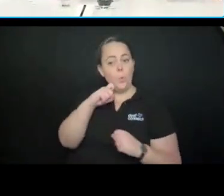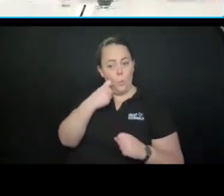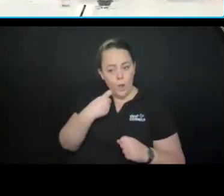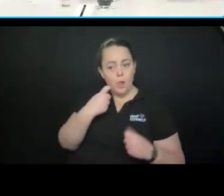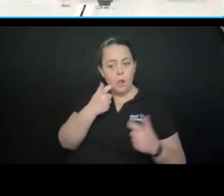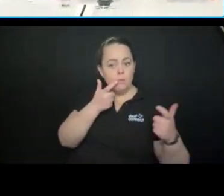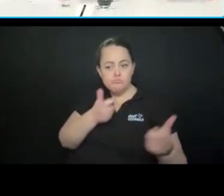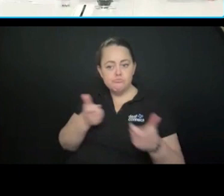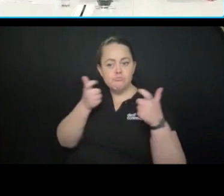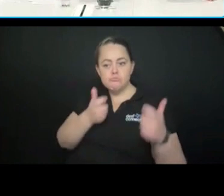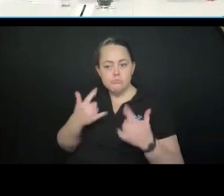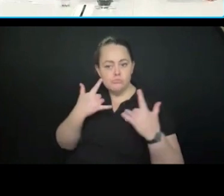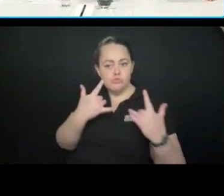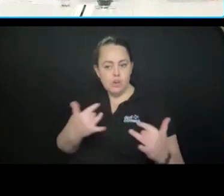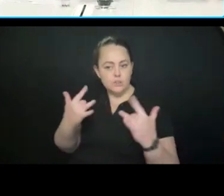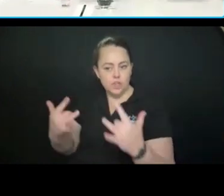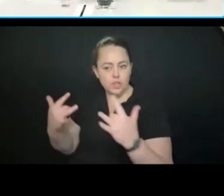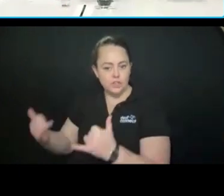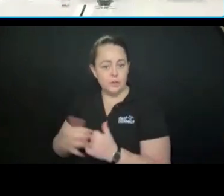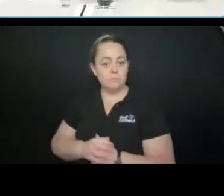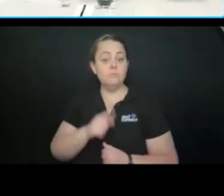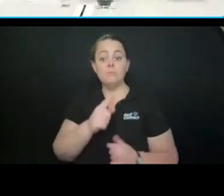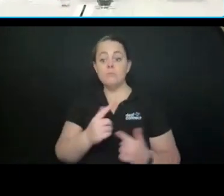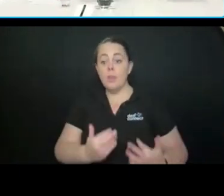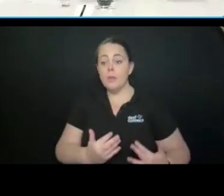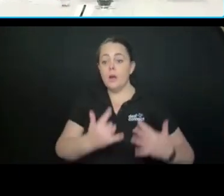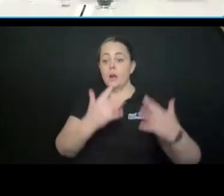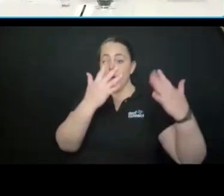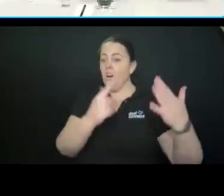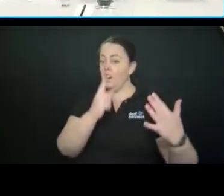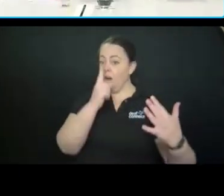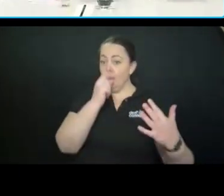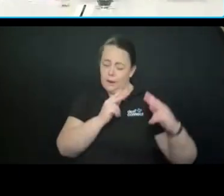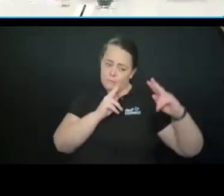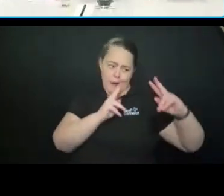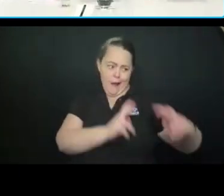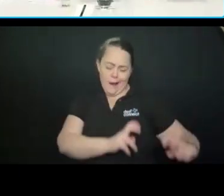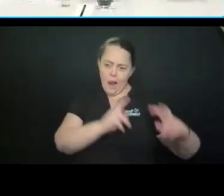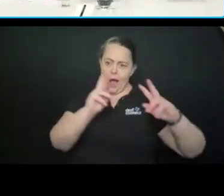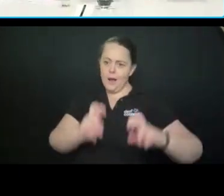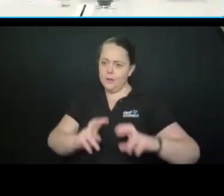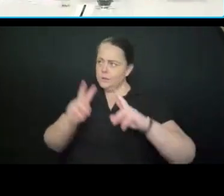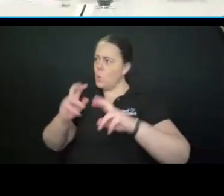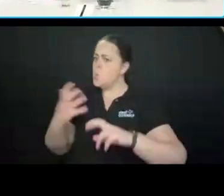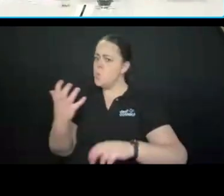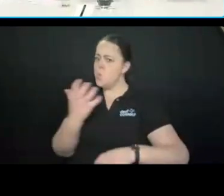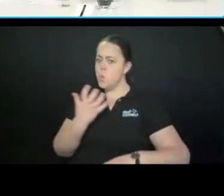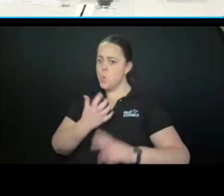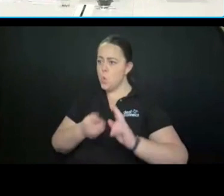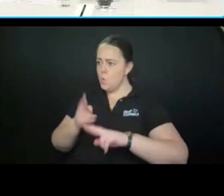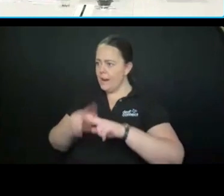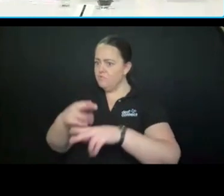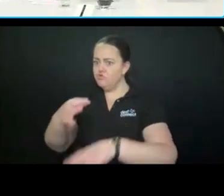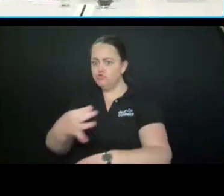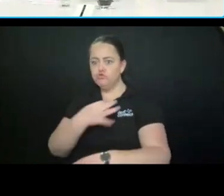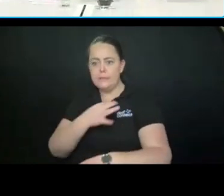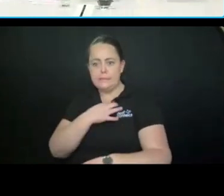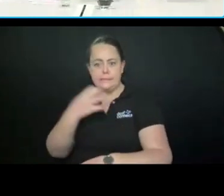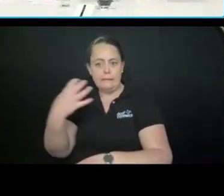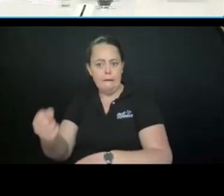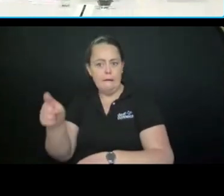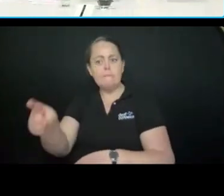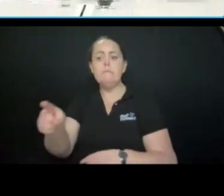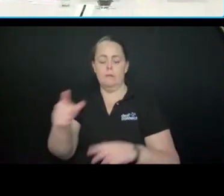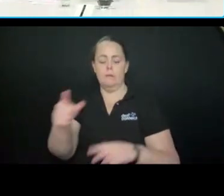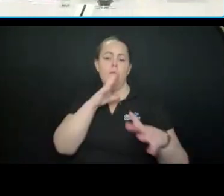enable the Commission to more effectively detect, analyse and respond to risks to consumers. Intelligence